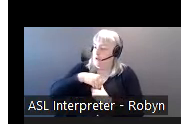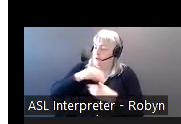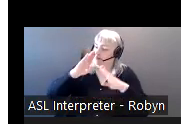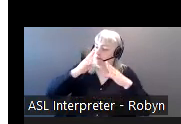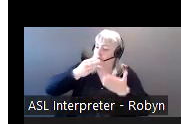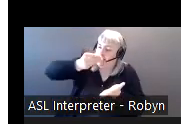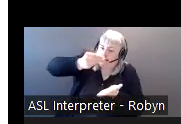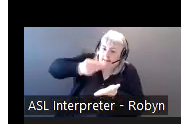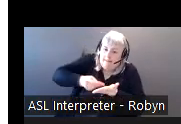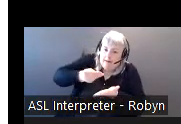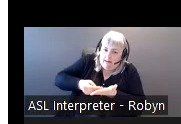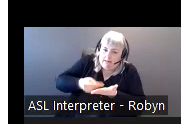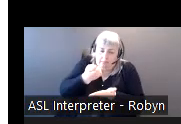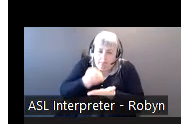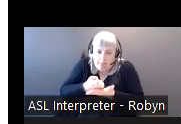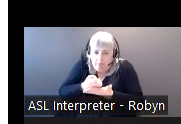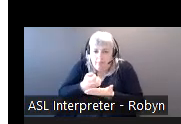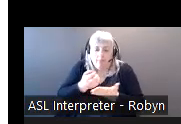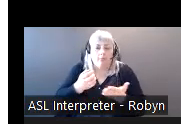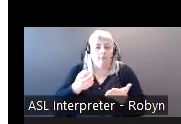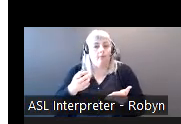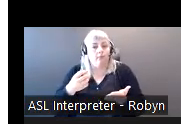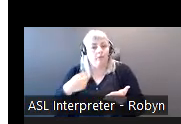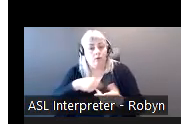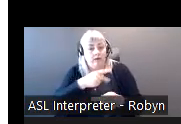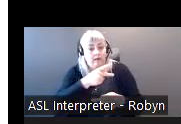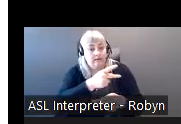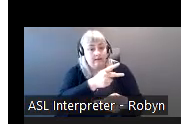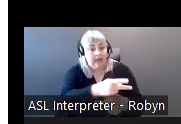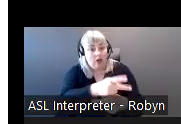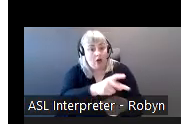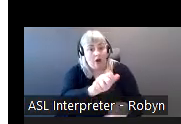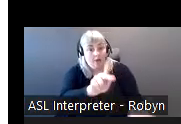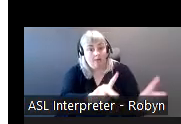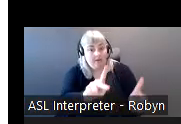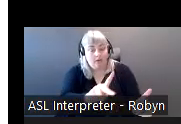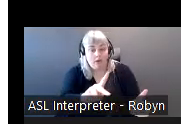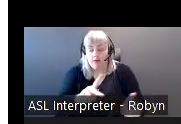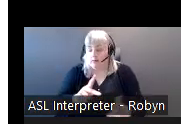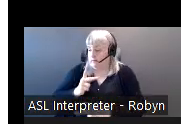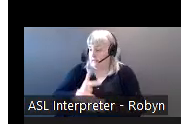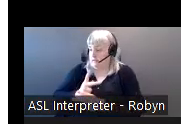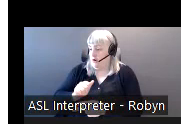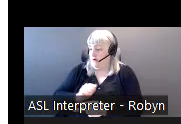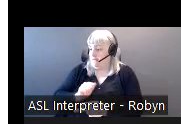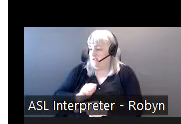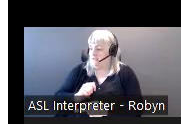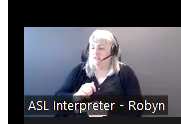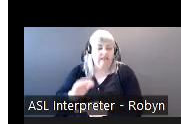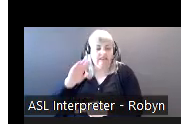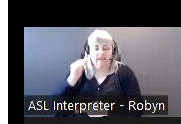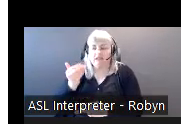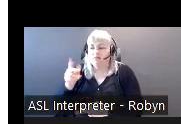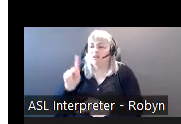in the world to care for others, but when it comes to ourselves, that's not seen as productive. That's not